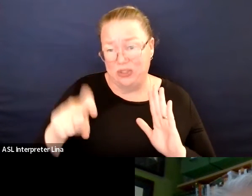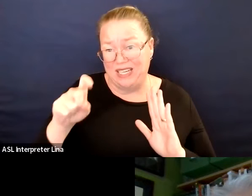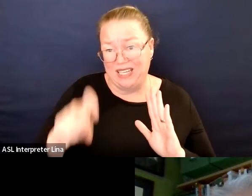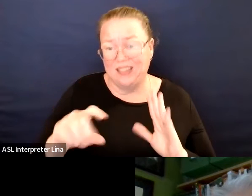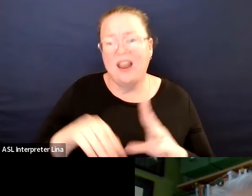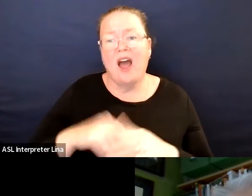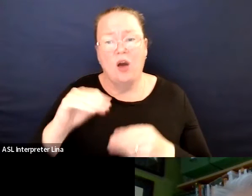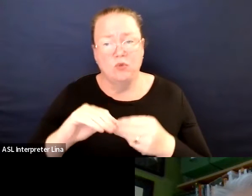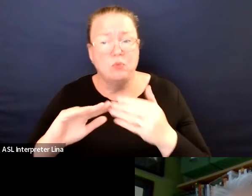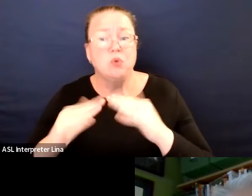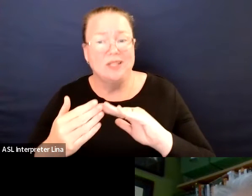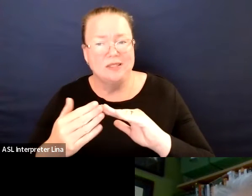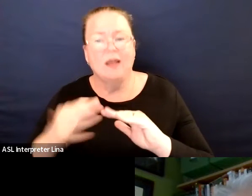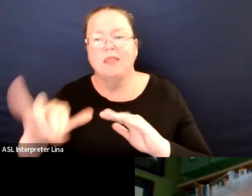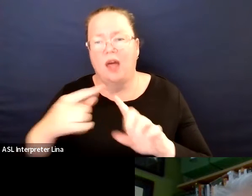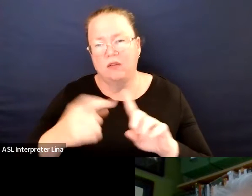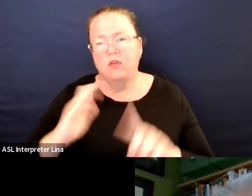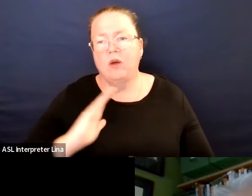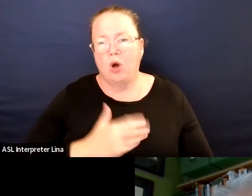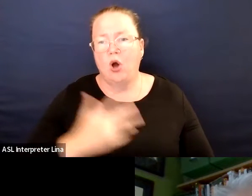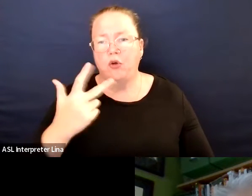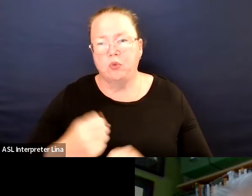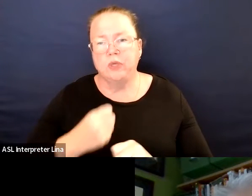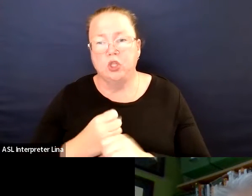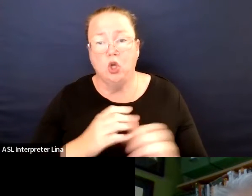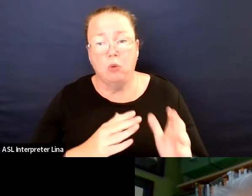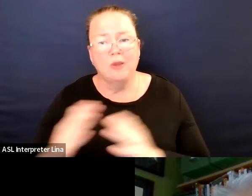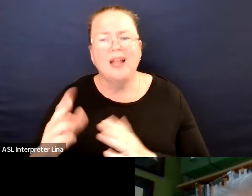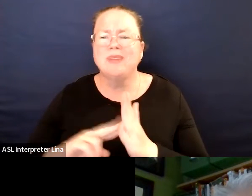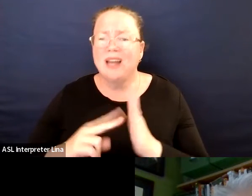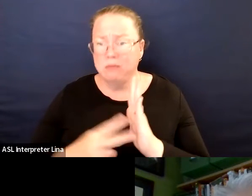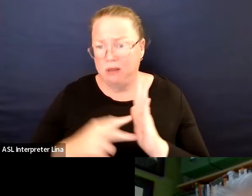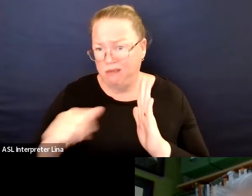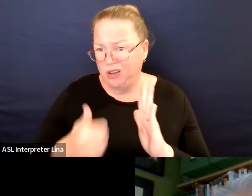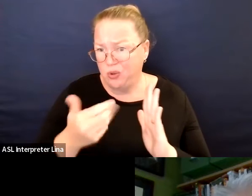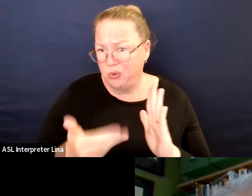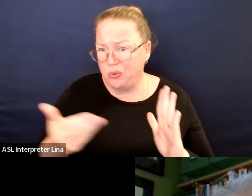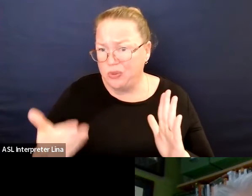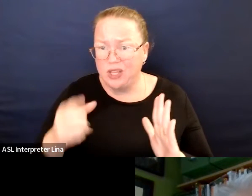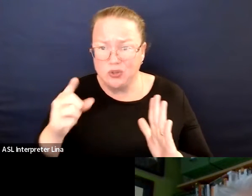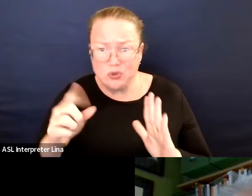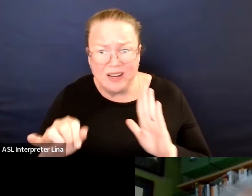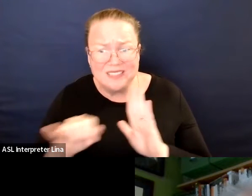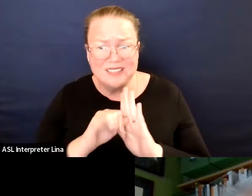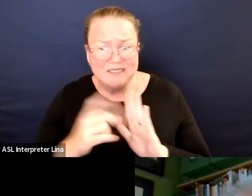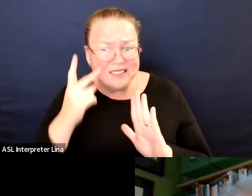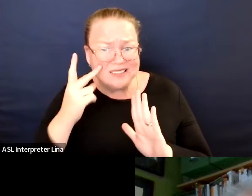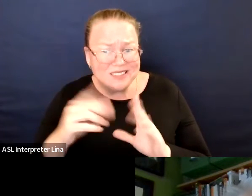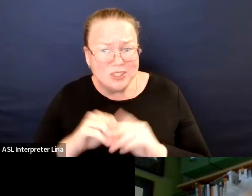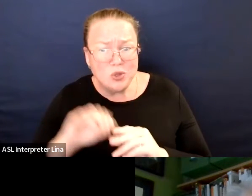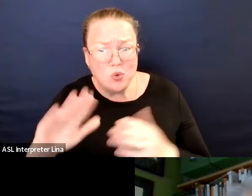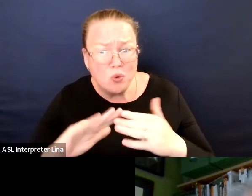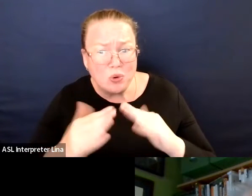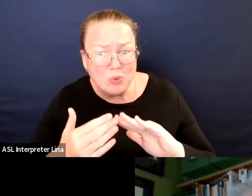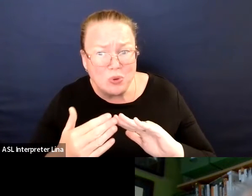our community. That came from our 3-year plan. But I mean, are there other things that you've identified out in your community that you